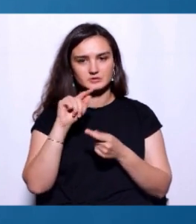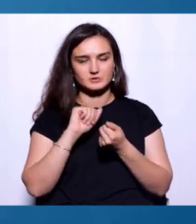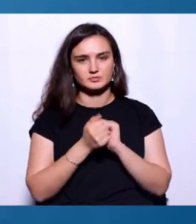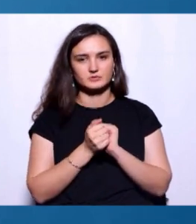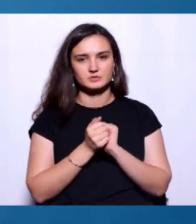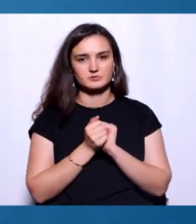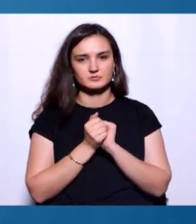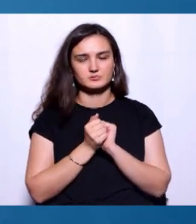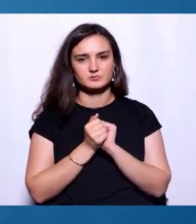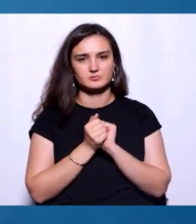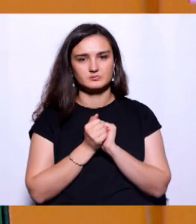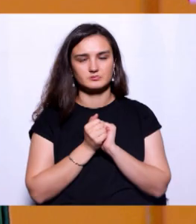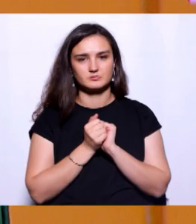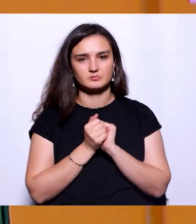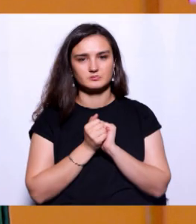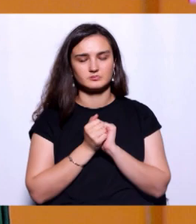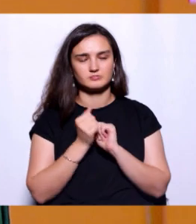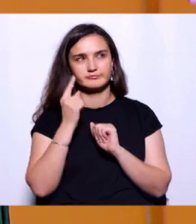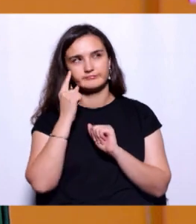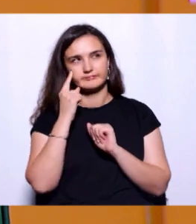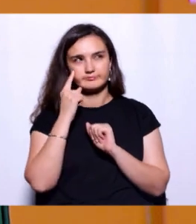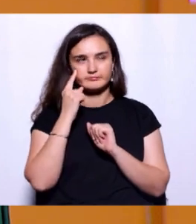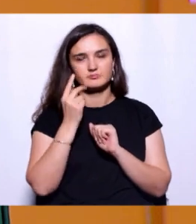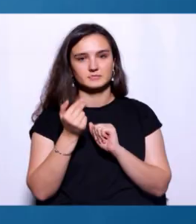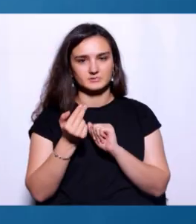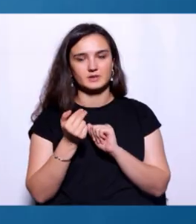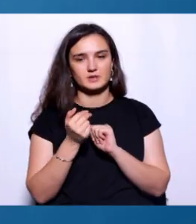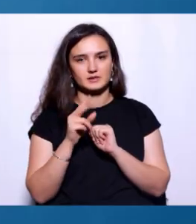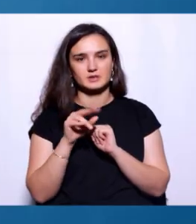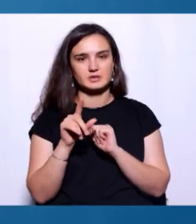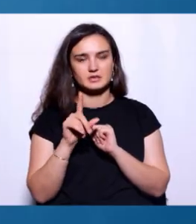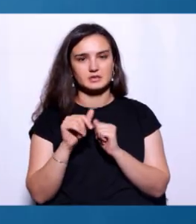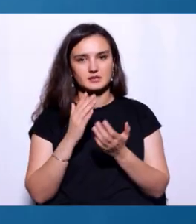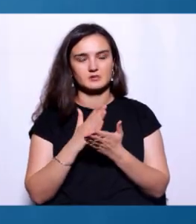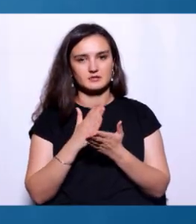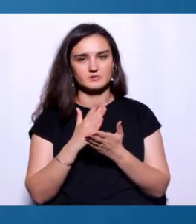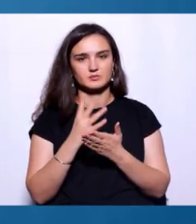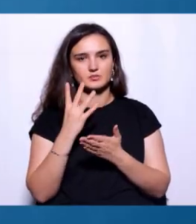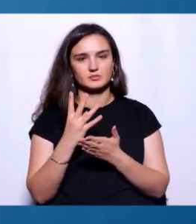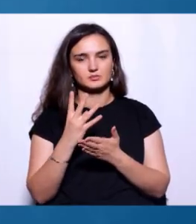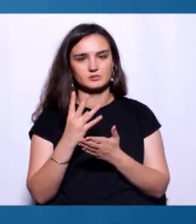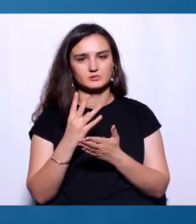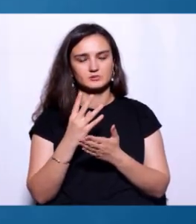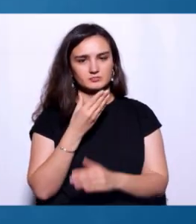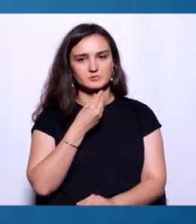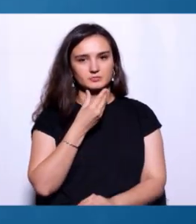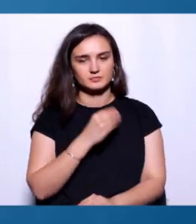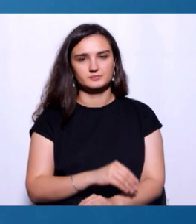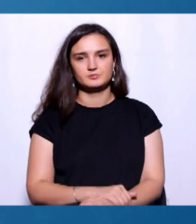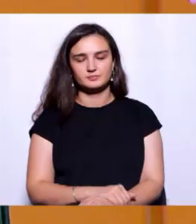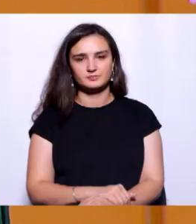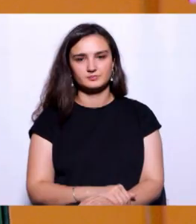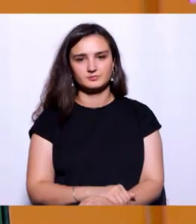remember? Let me think. Yes, Lisa has four grandparents. Yes.